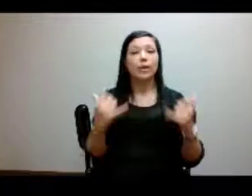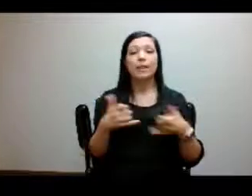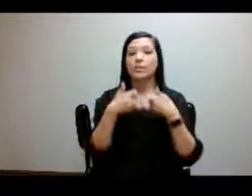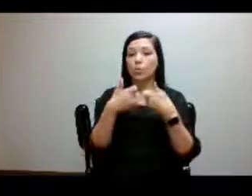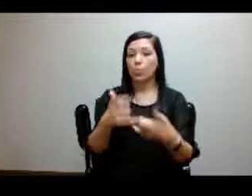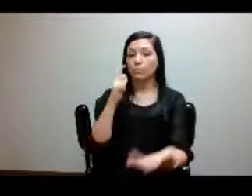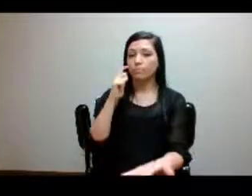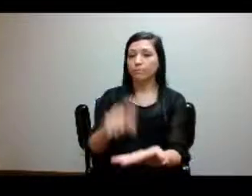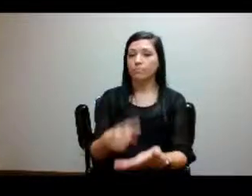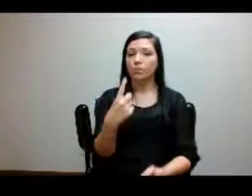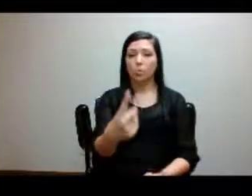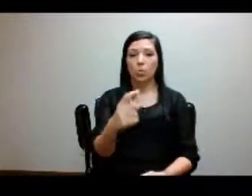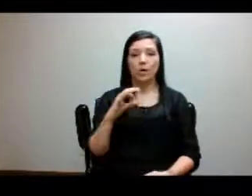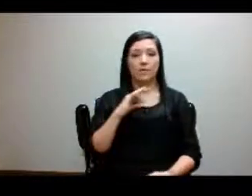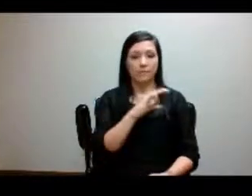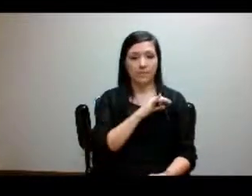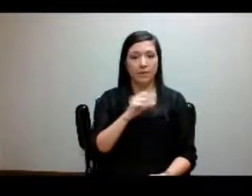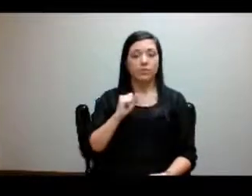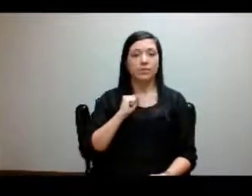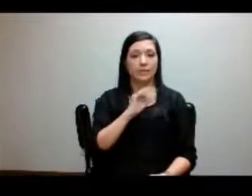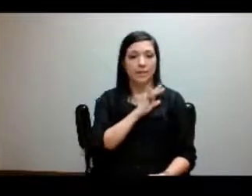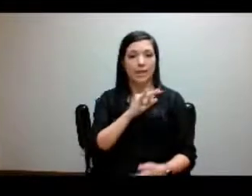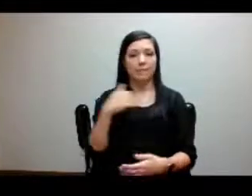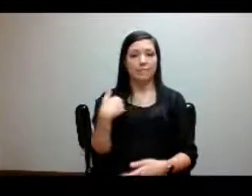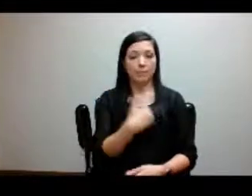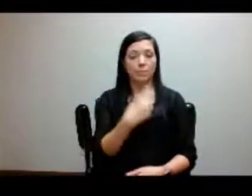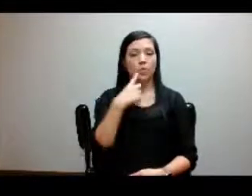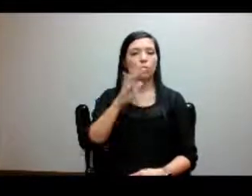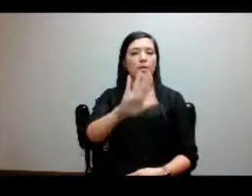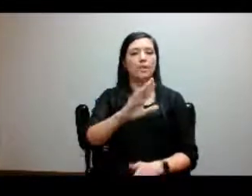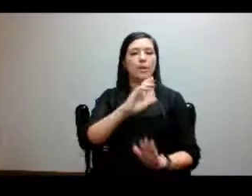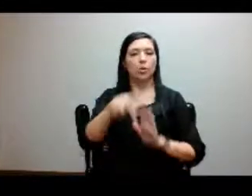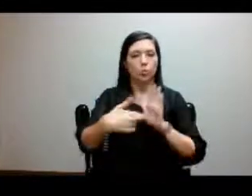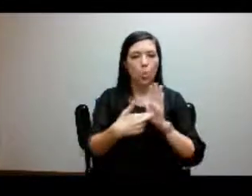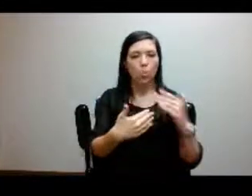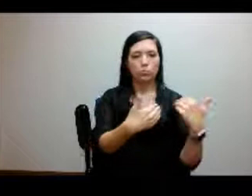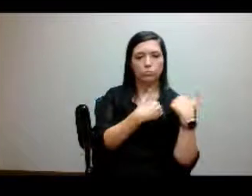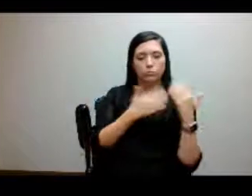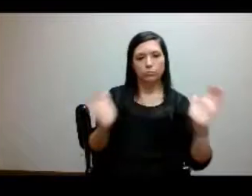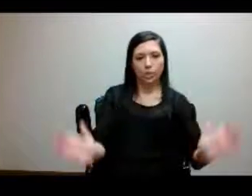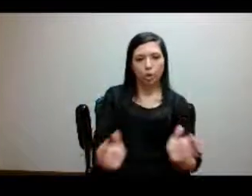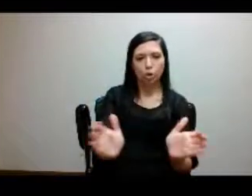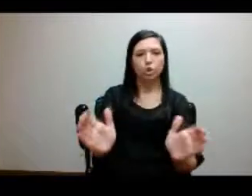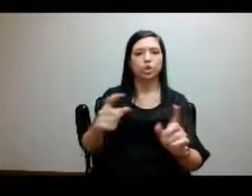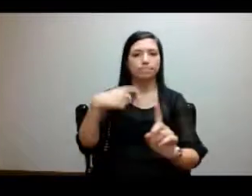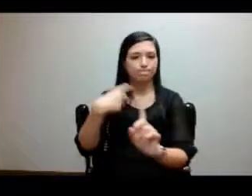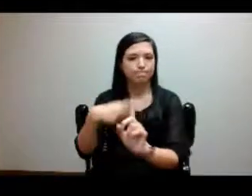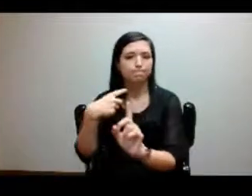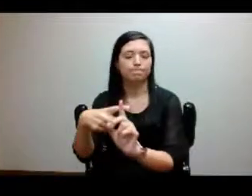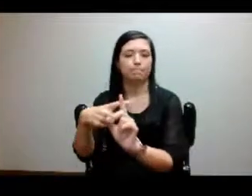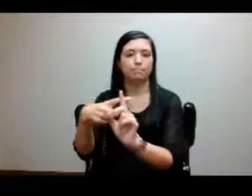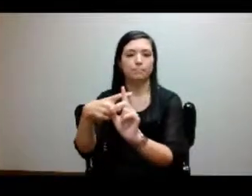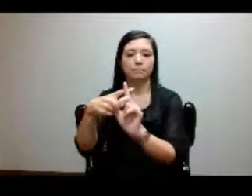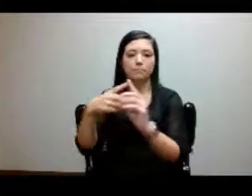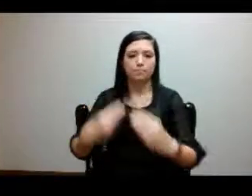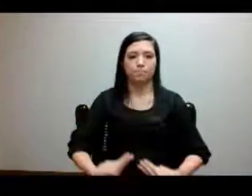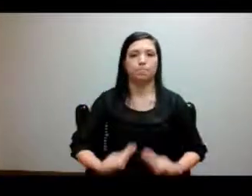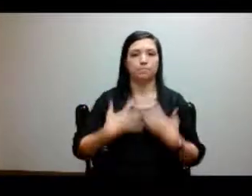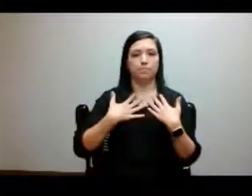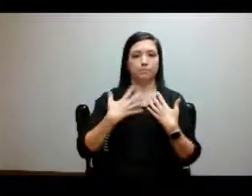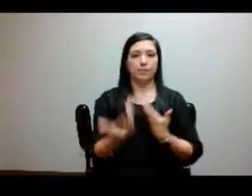one faculty and staff member for their role in supporting, encouraging, and promoting a positive and